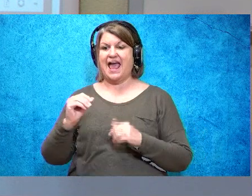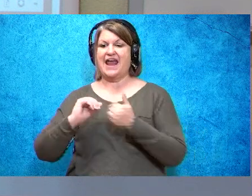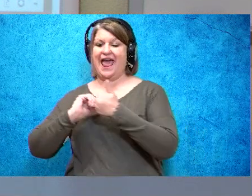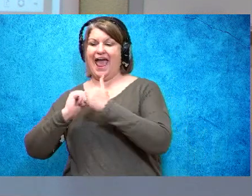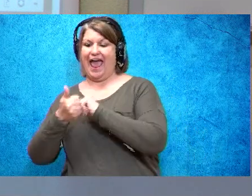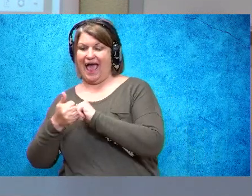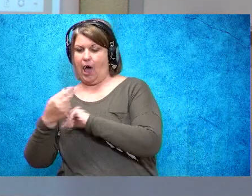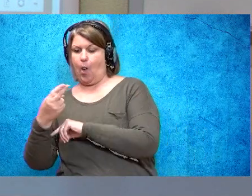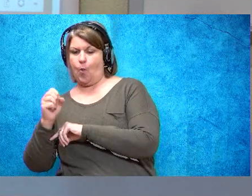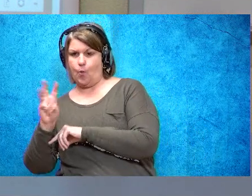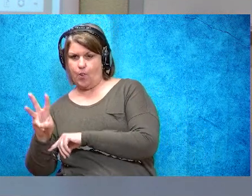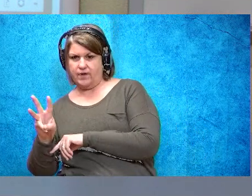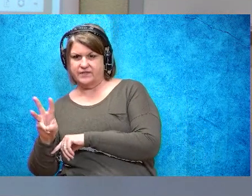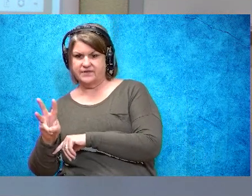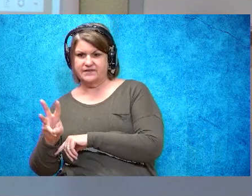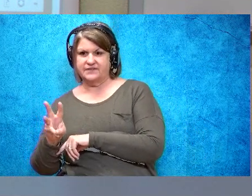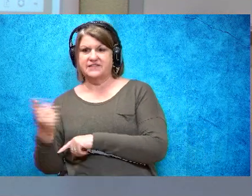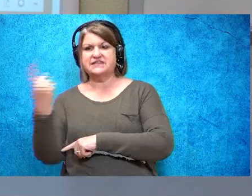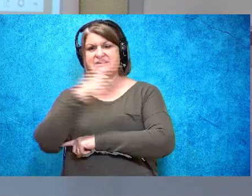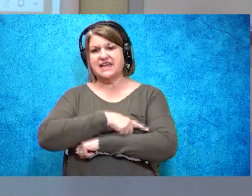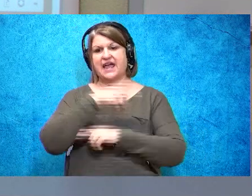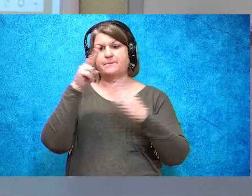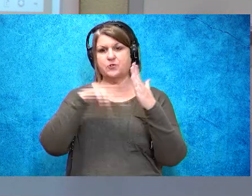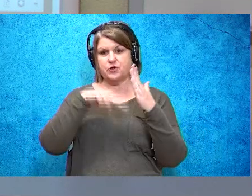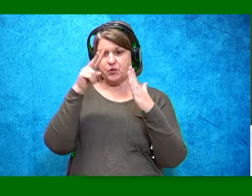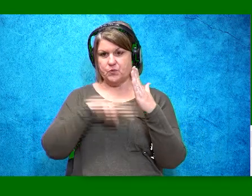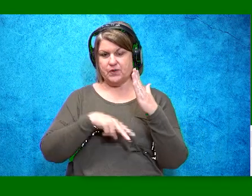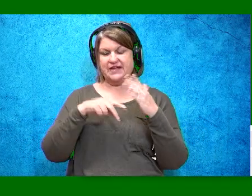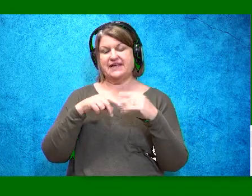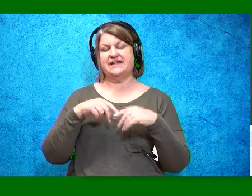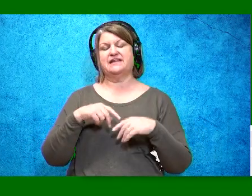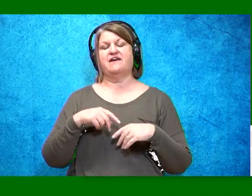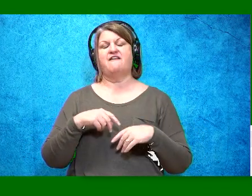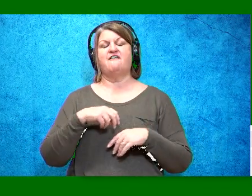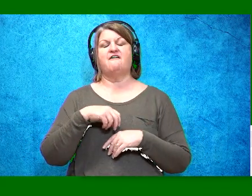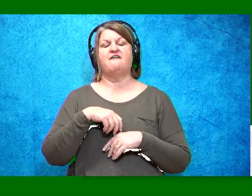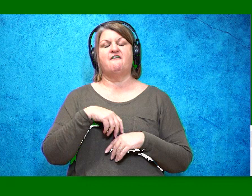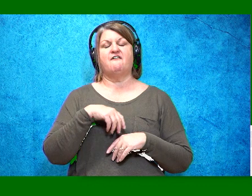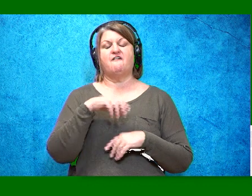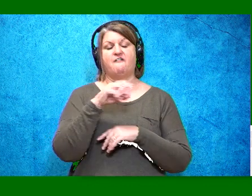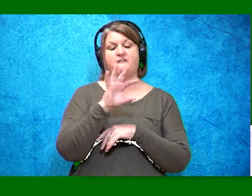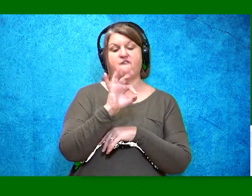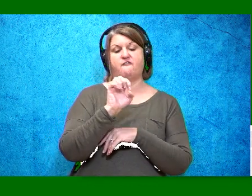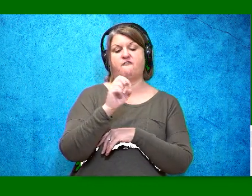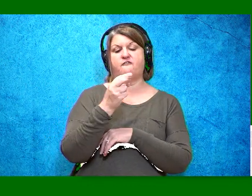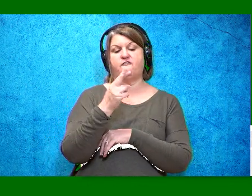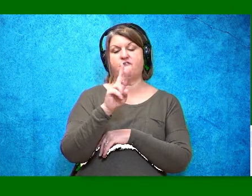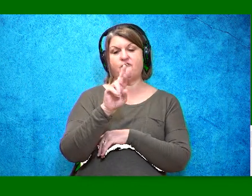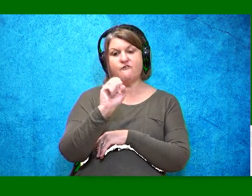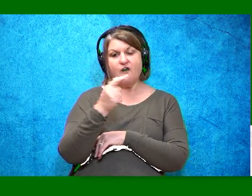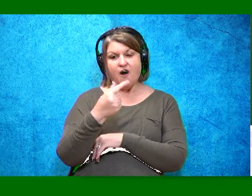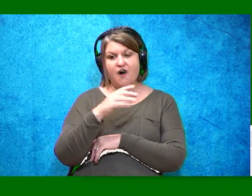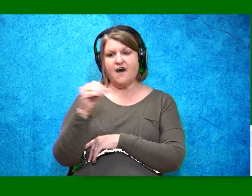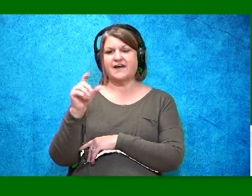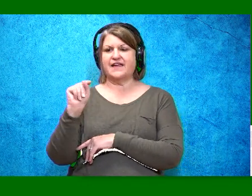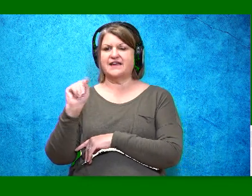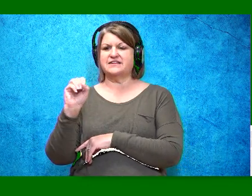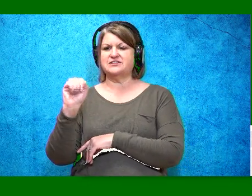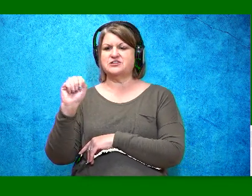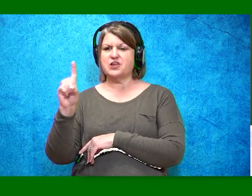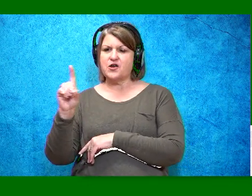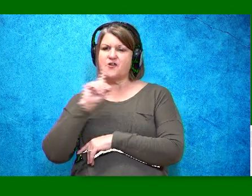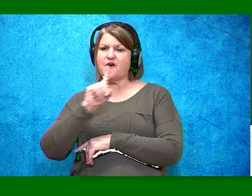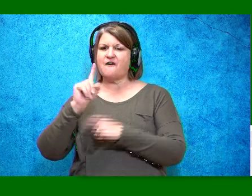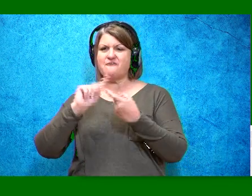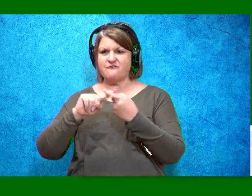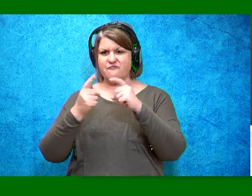text. Today I'm going to read to you Frog and Toad Are Friends. This is one of my favorite stories. Boys